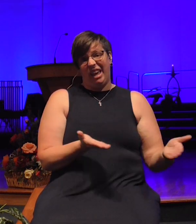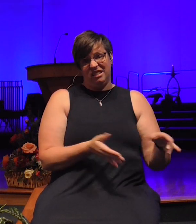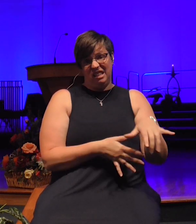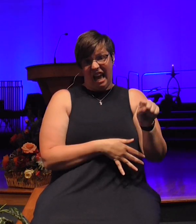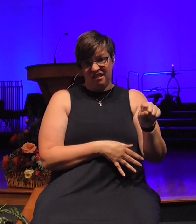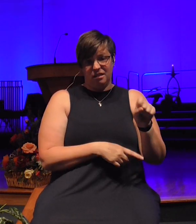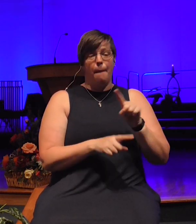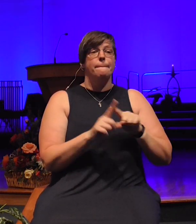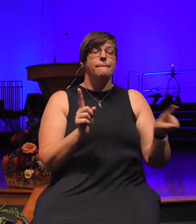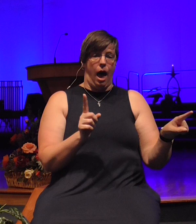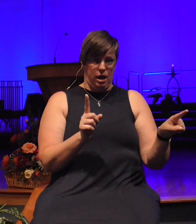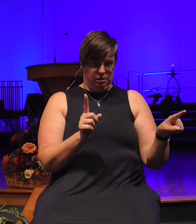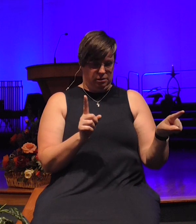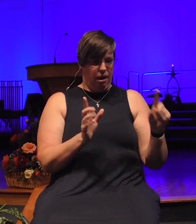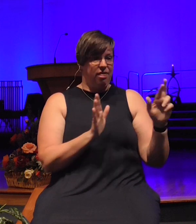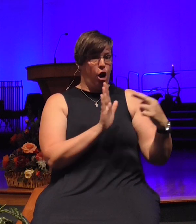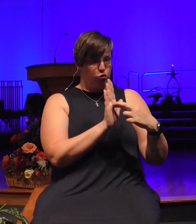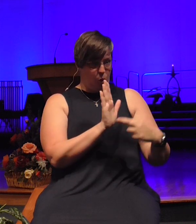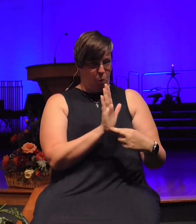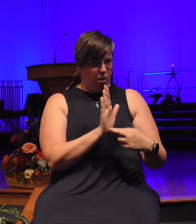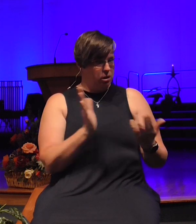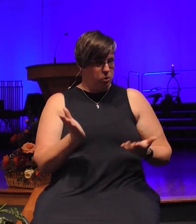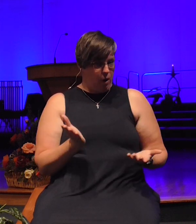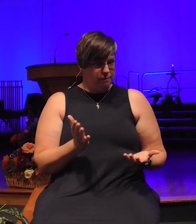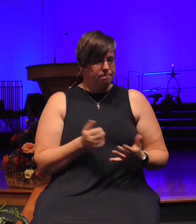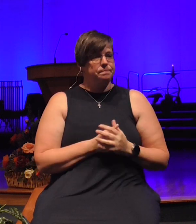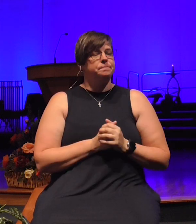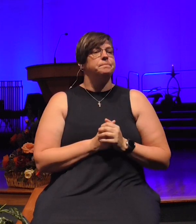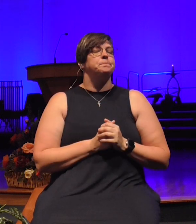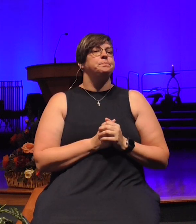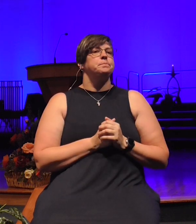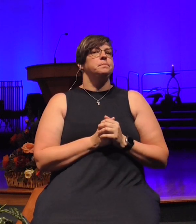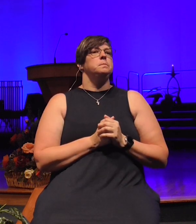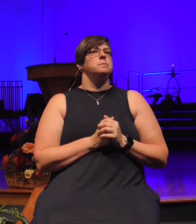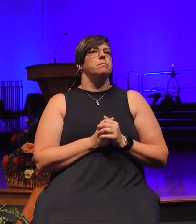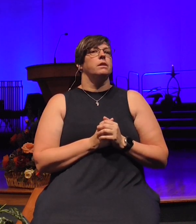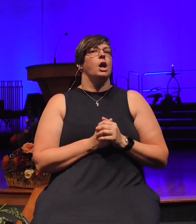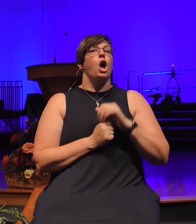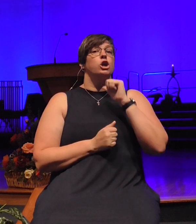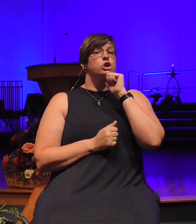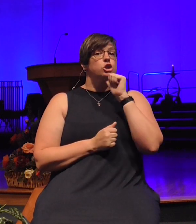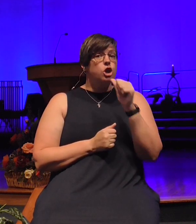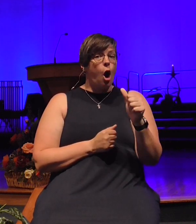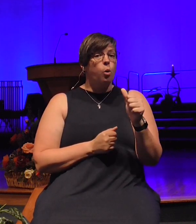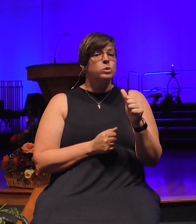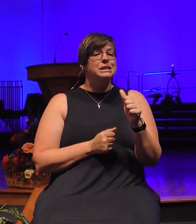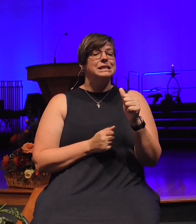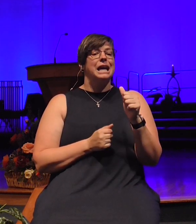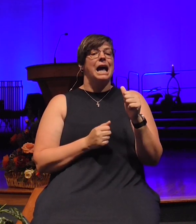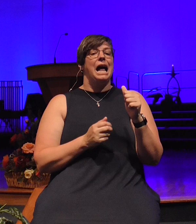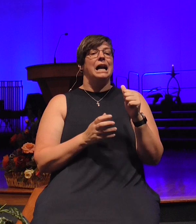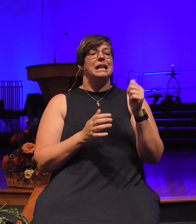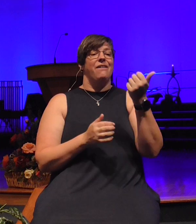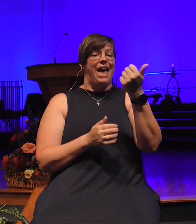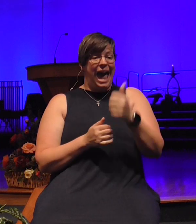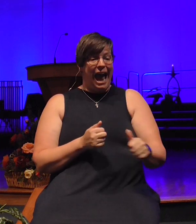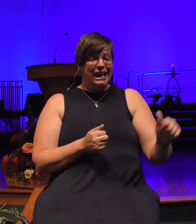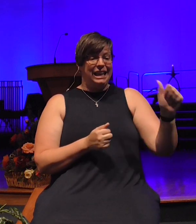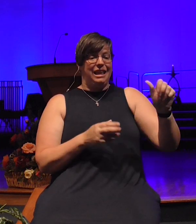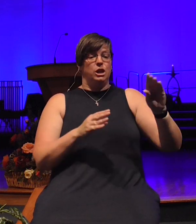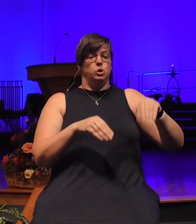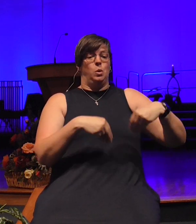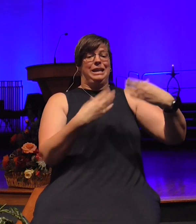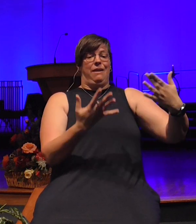things. However, the rule of thumb is this: don't get anything in your life to give you a quality until you